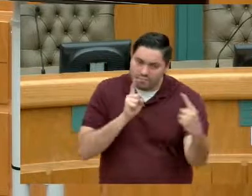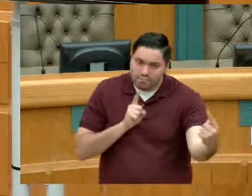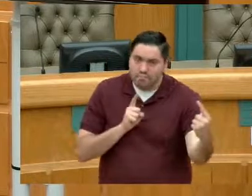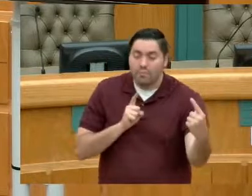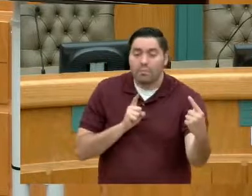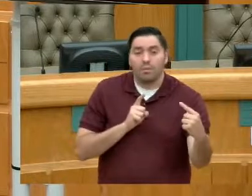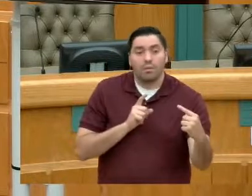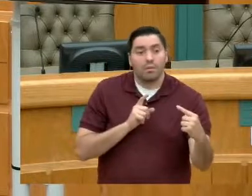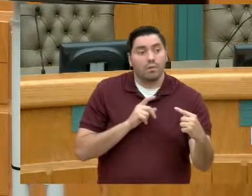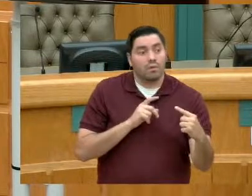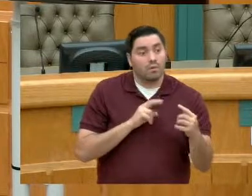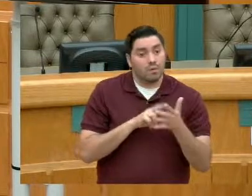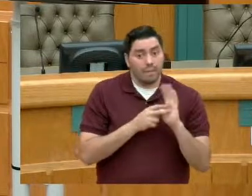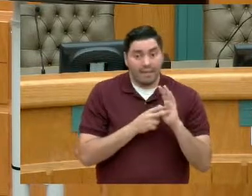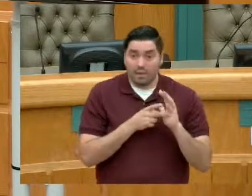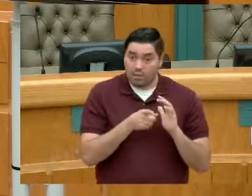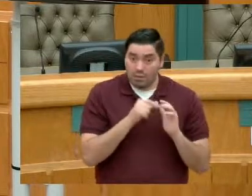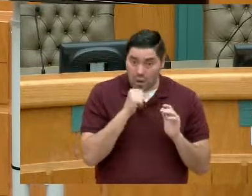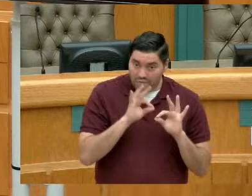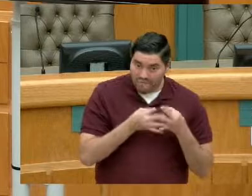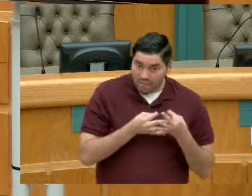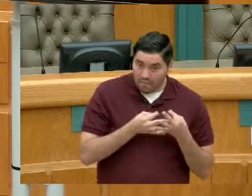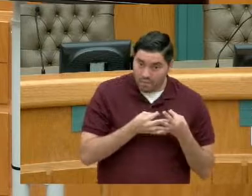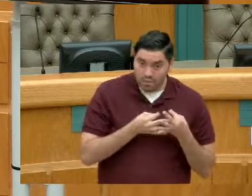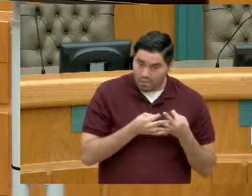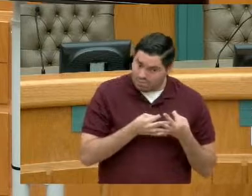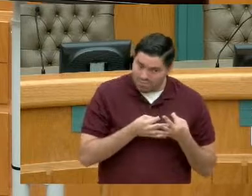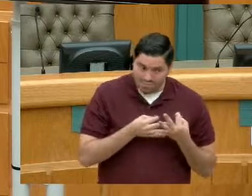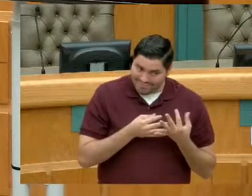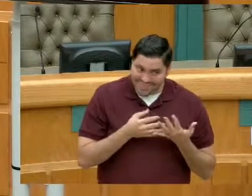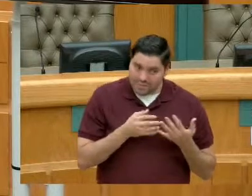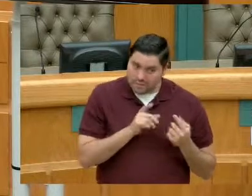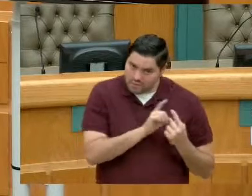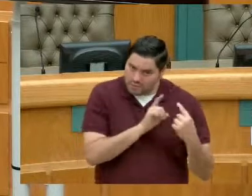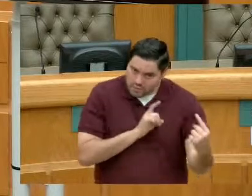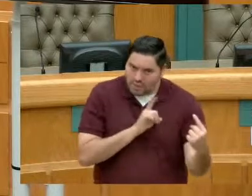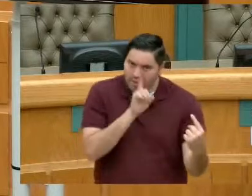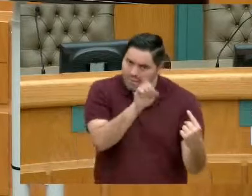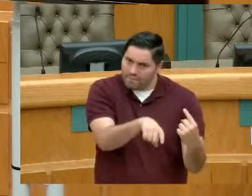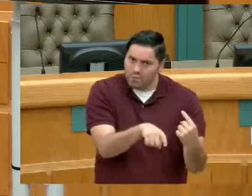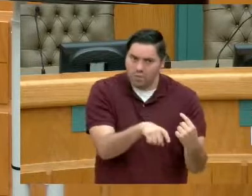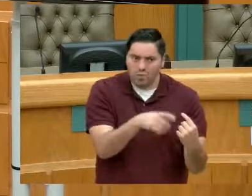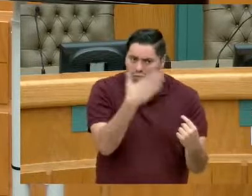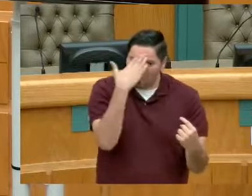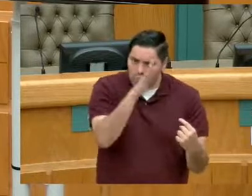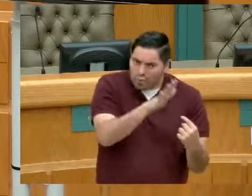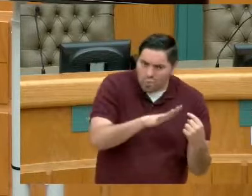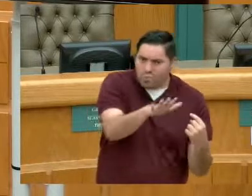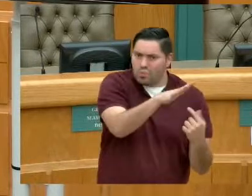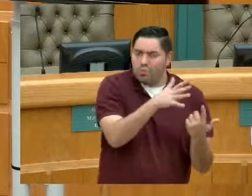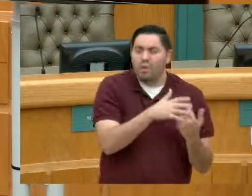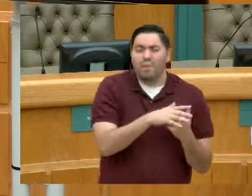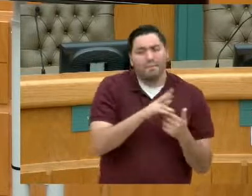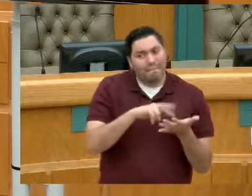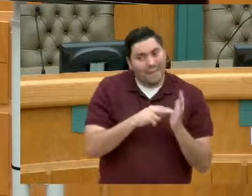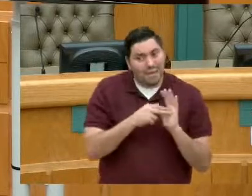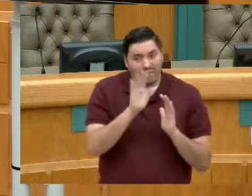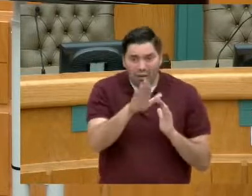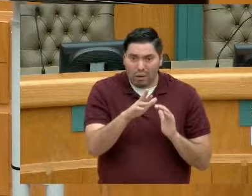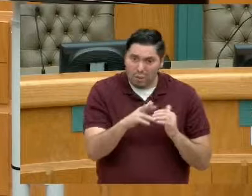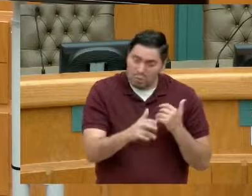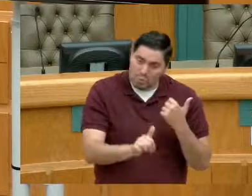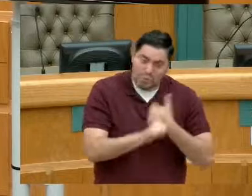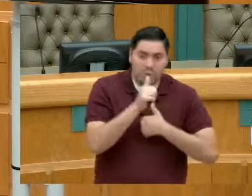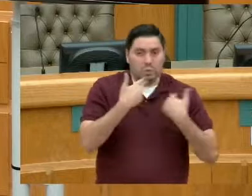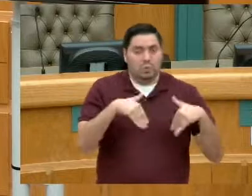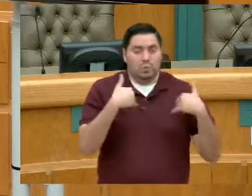individuals that are outside of your immediate family. And always, always be vigilant about the level of risk you are taking when